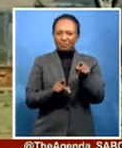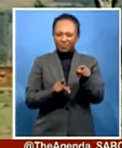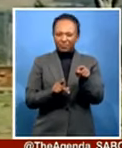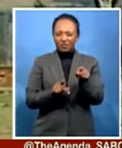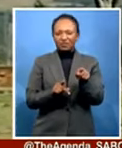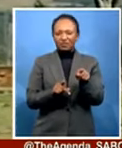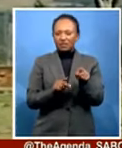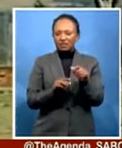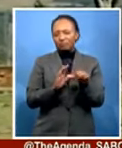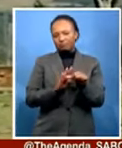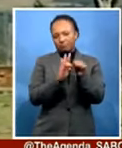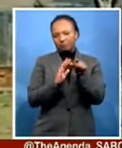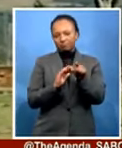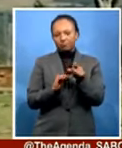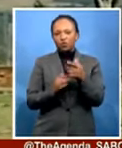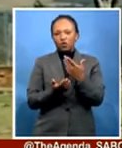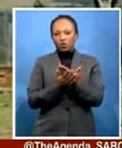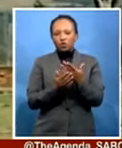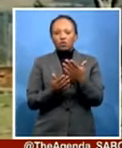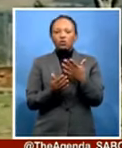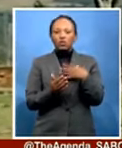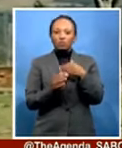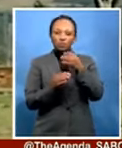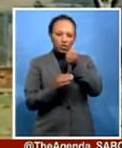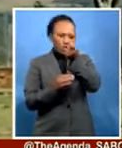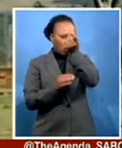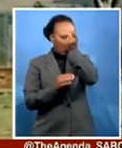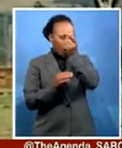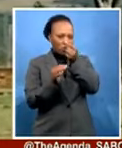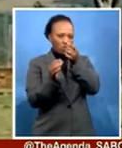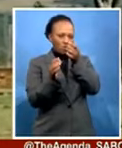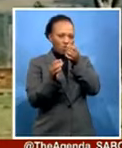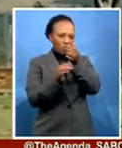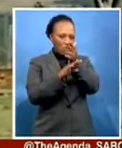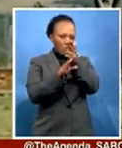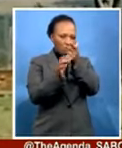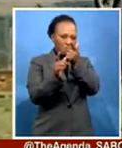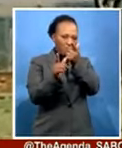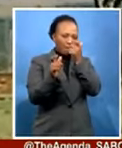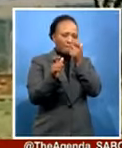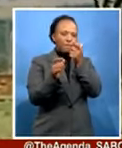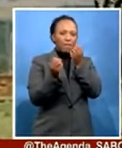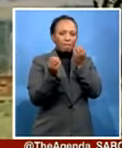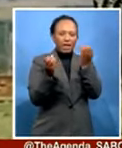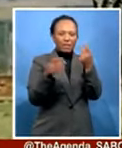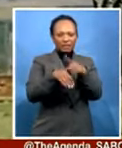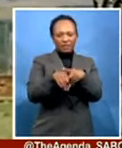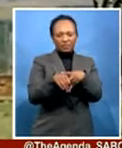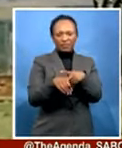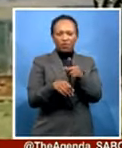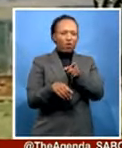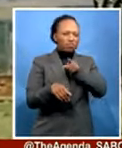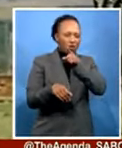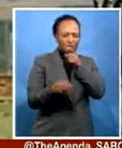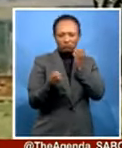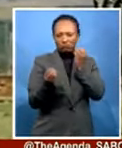rhino once, but if you shoot it with a camera, you can shoot it 100 times, 1,000 times. And so if you shoot